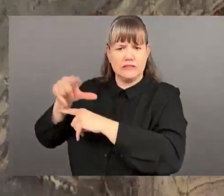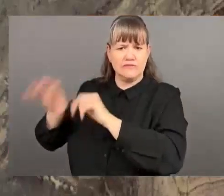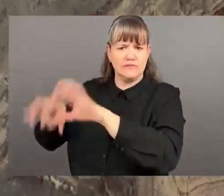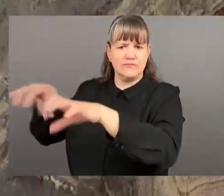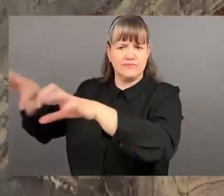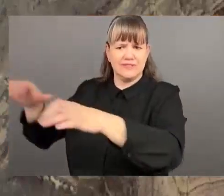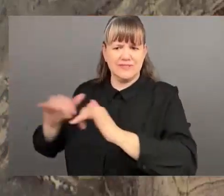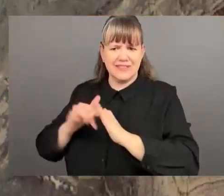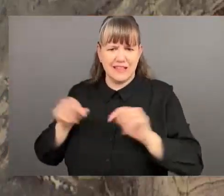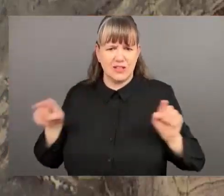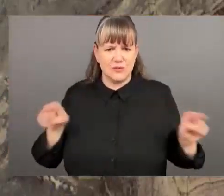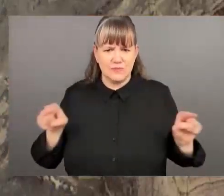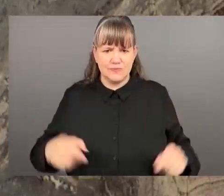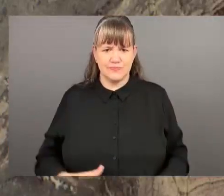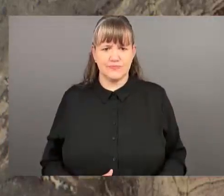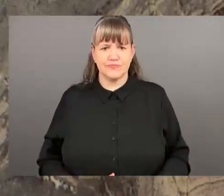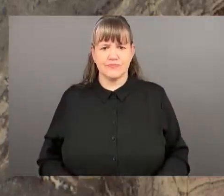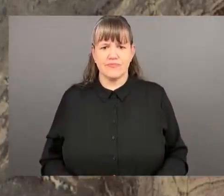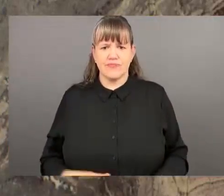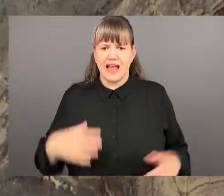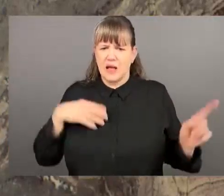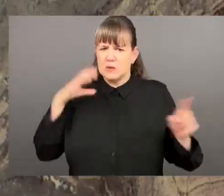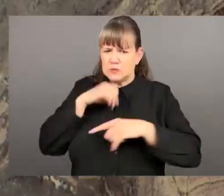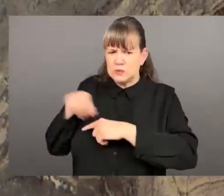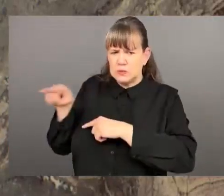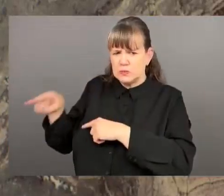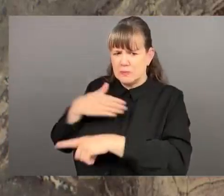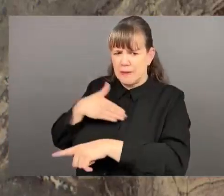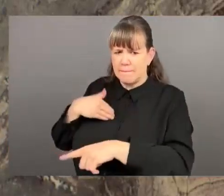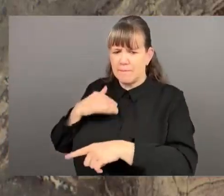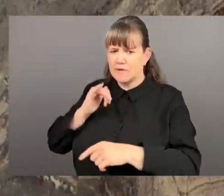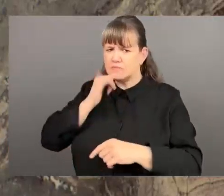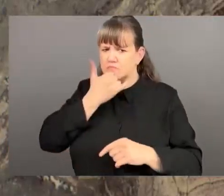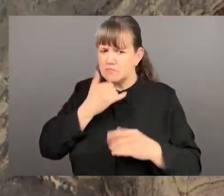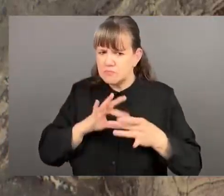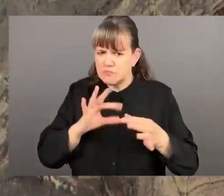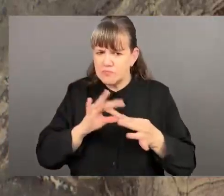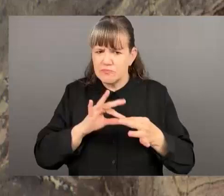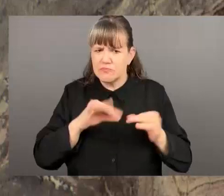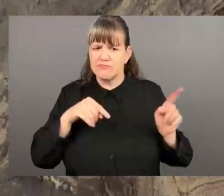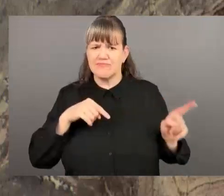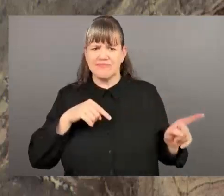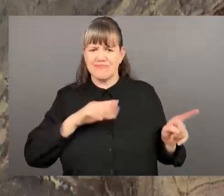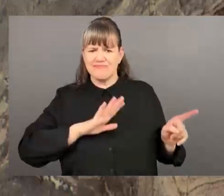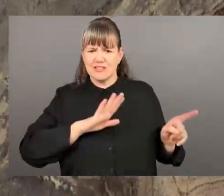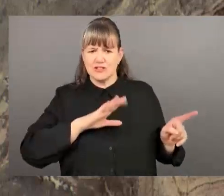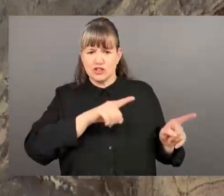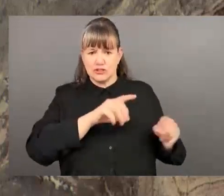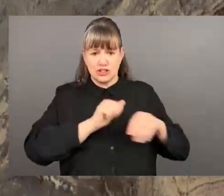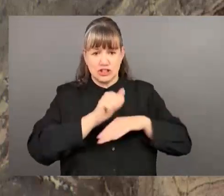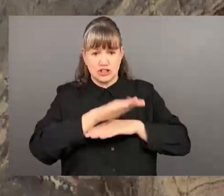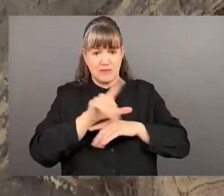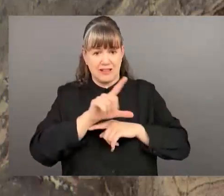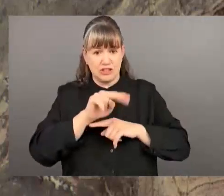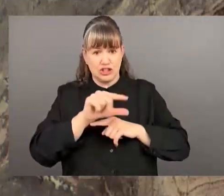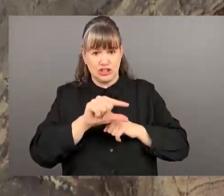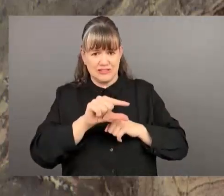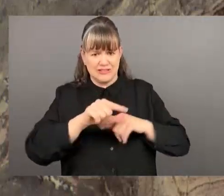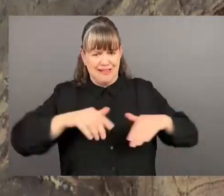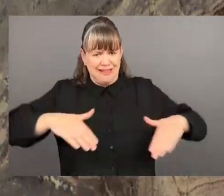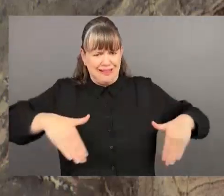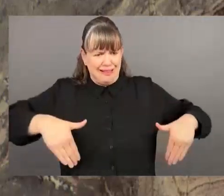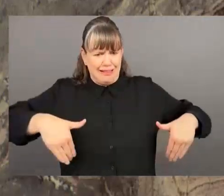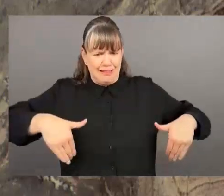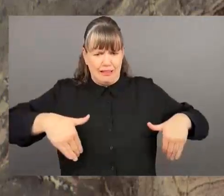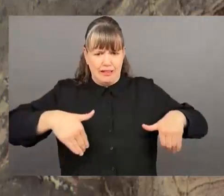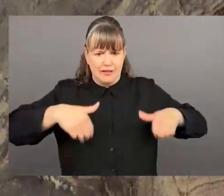that the first shipments of LNG have not left BC yet. So the health impacts to which he speaks that have occurred up to now, Honourable